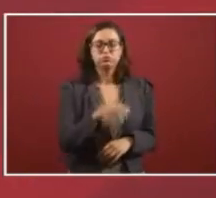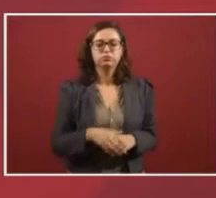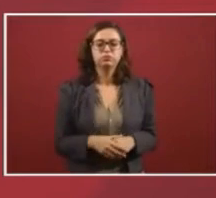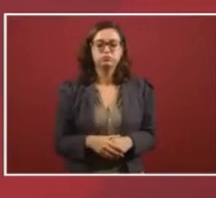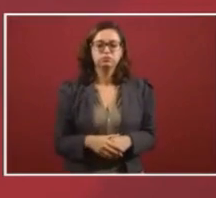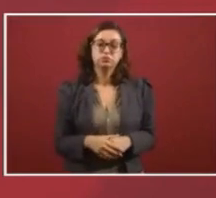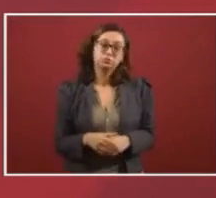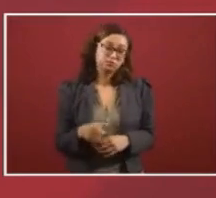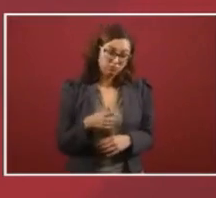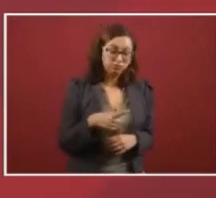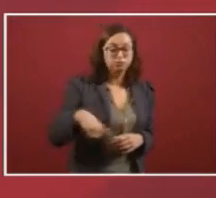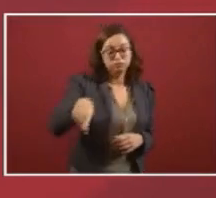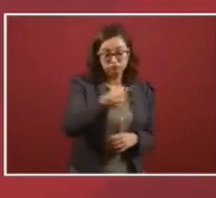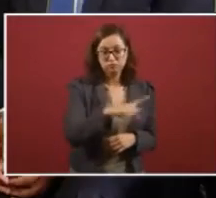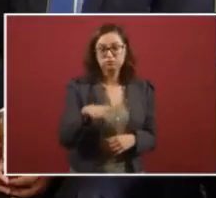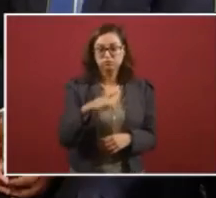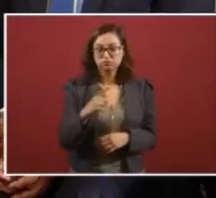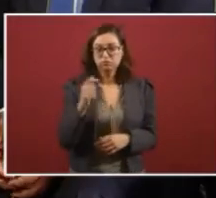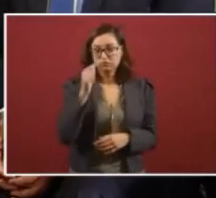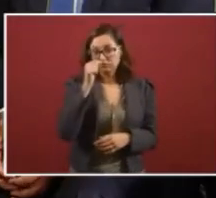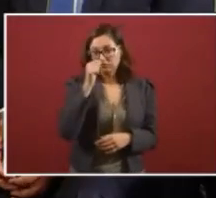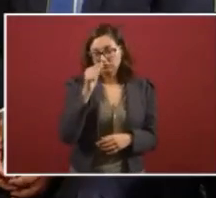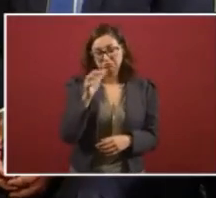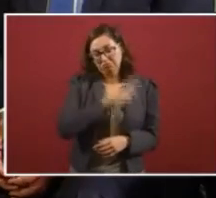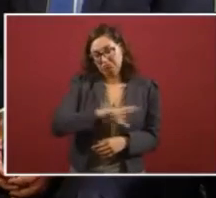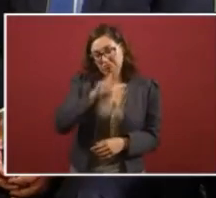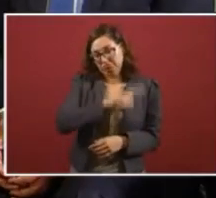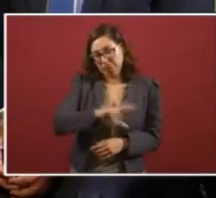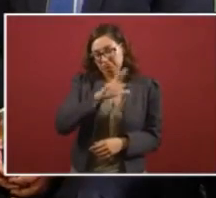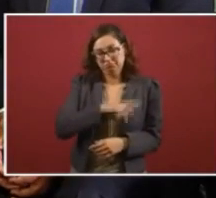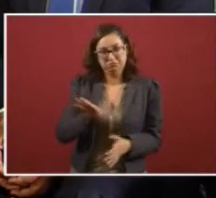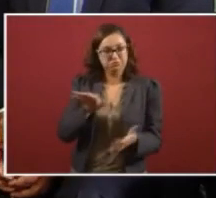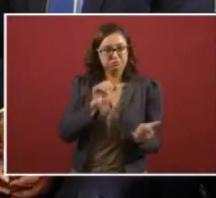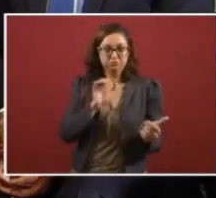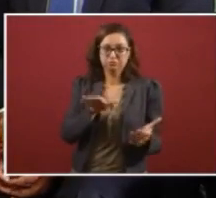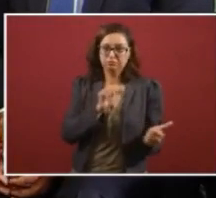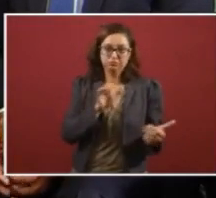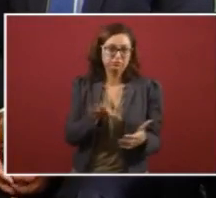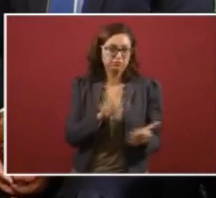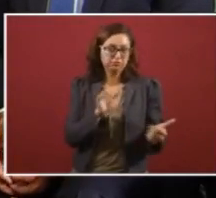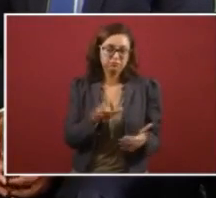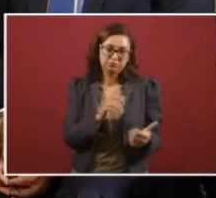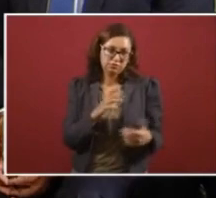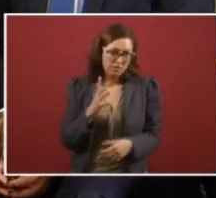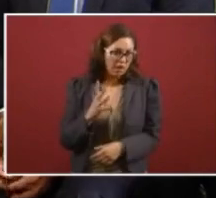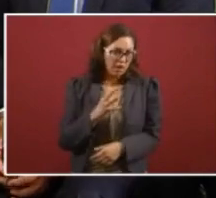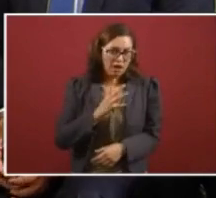the property owners have their benefits.